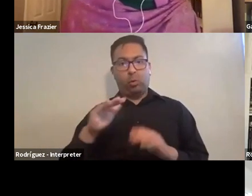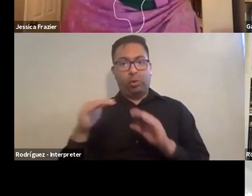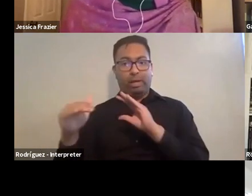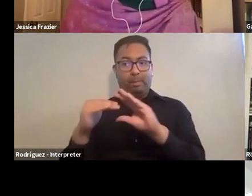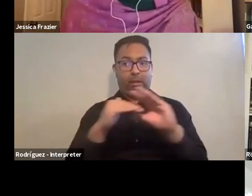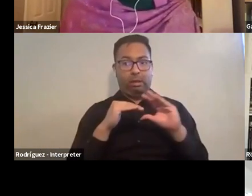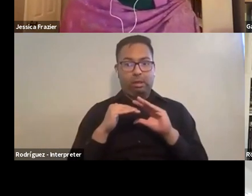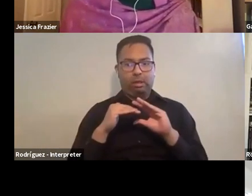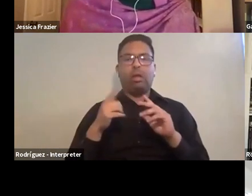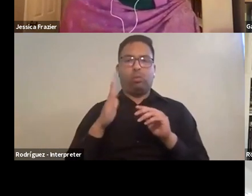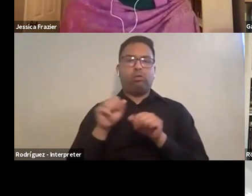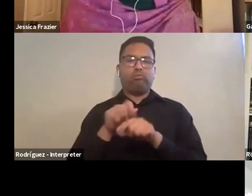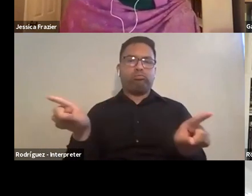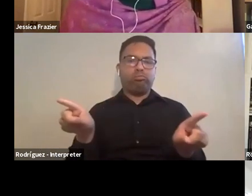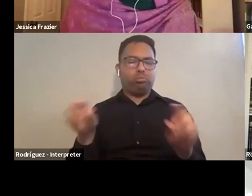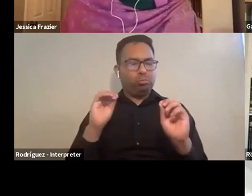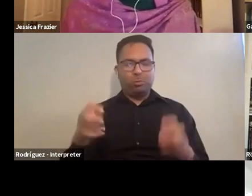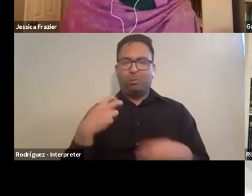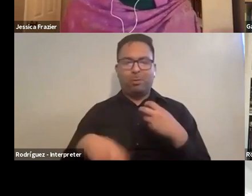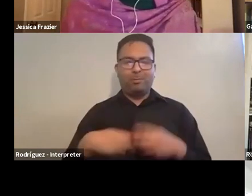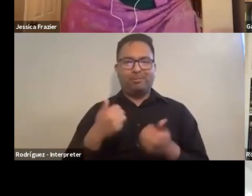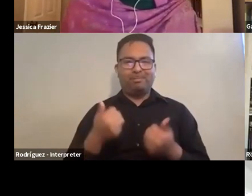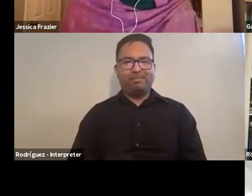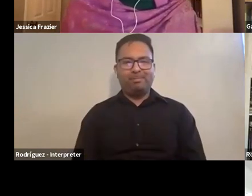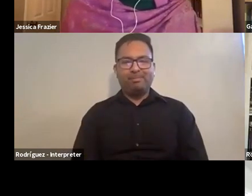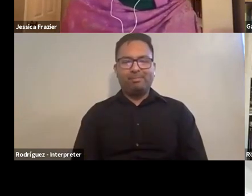send them to you without a problem.